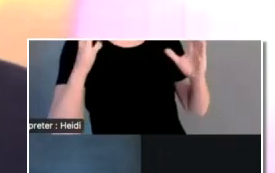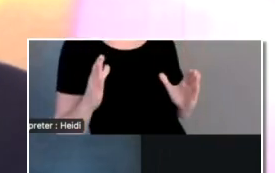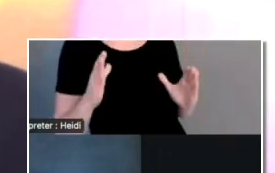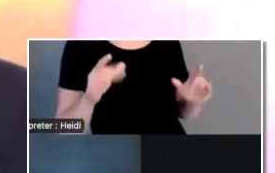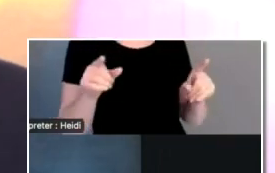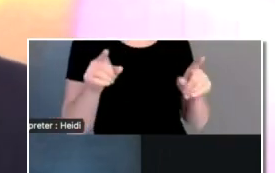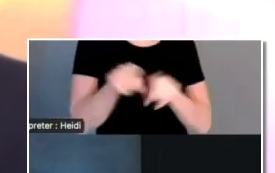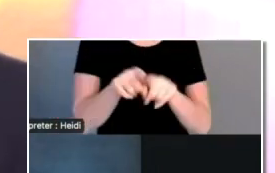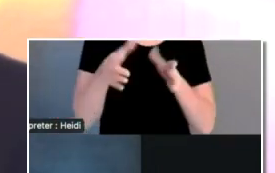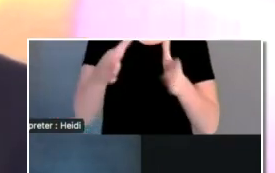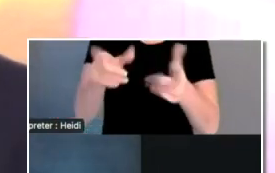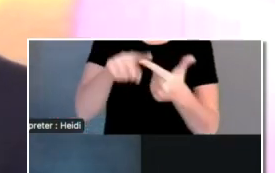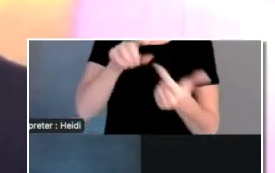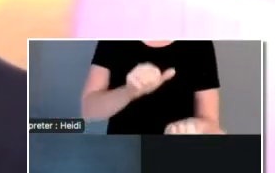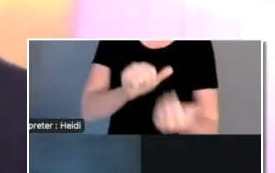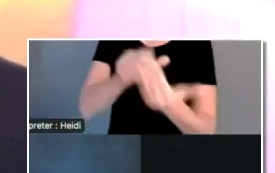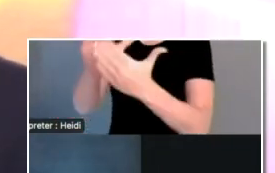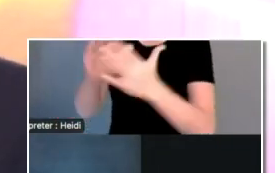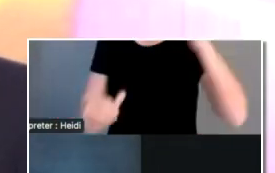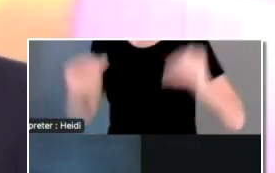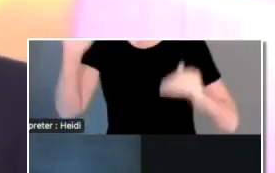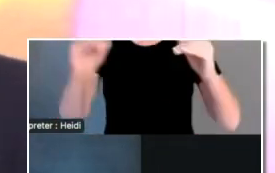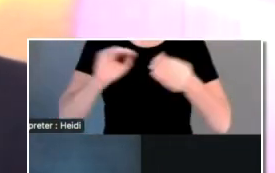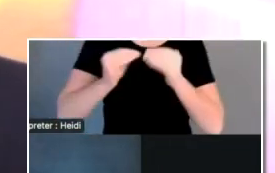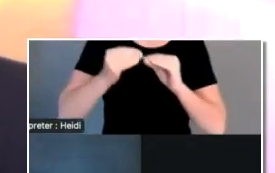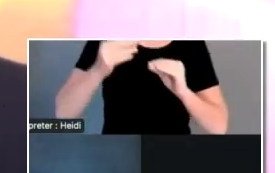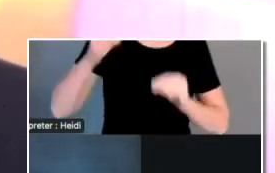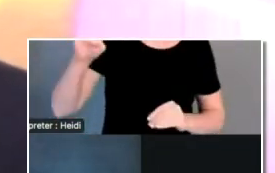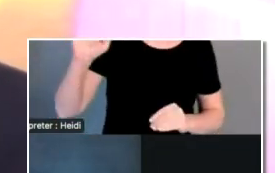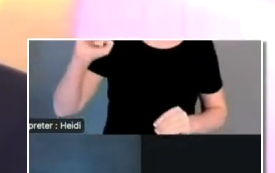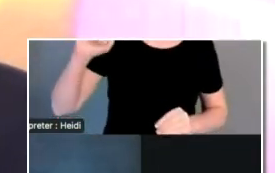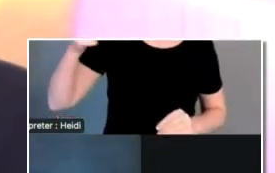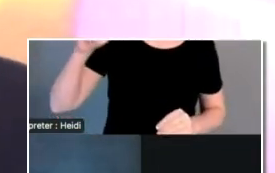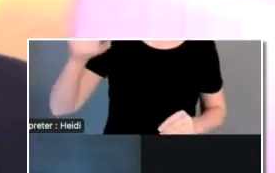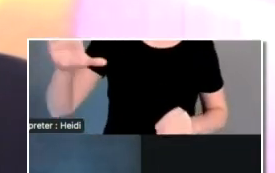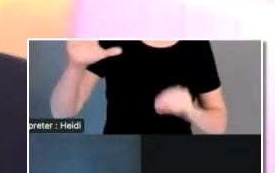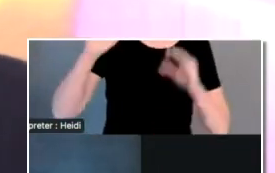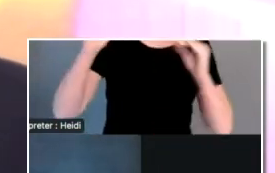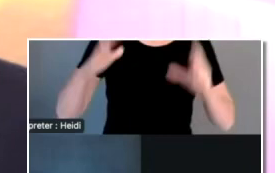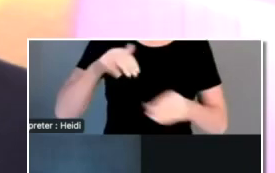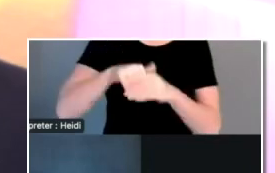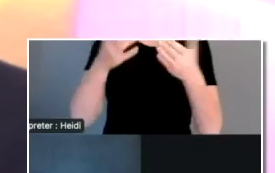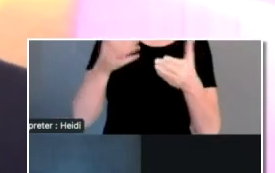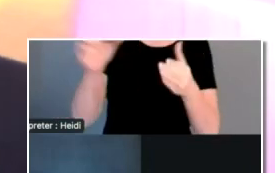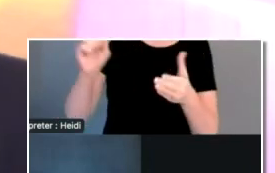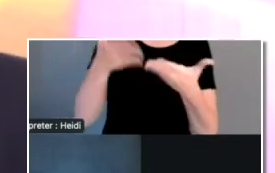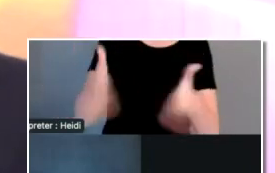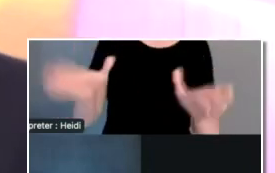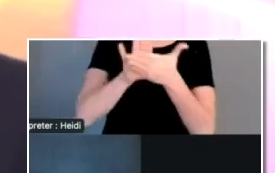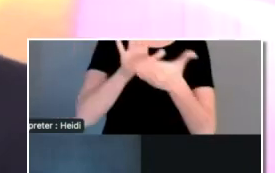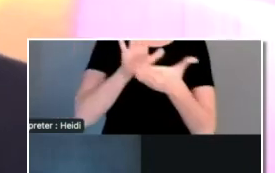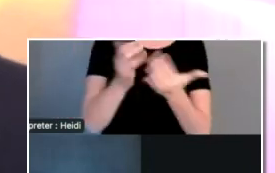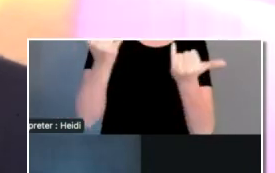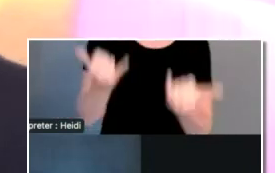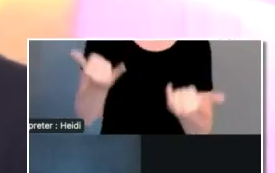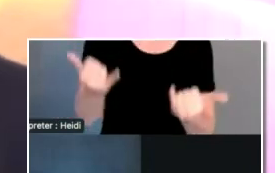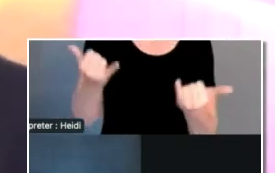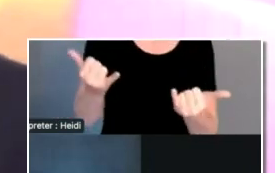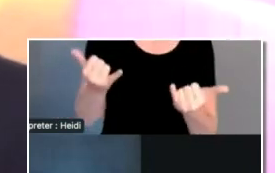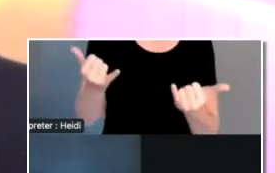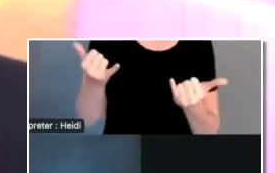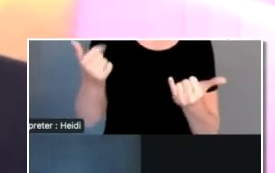to address the disproportionate number of BIPOC teachers in Seattle Public Schools. Right now, I'll throw out